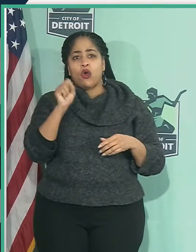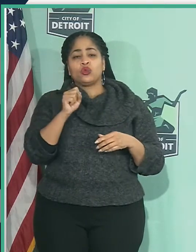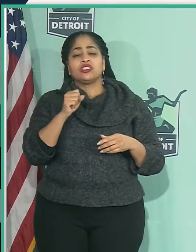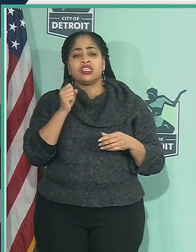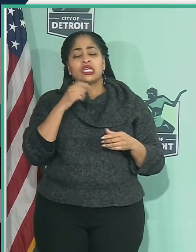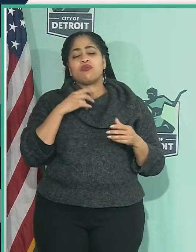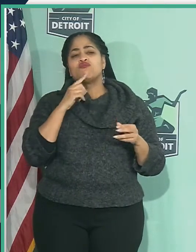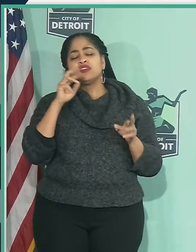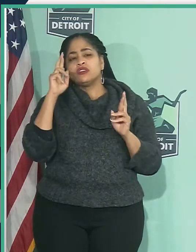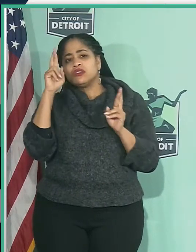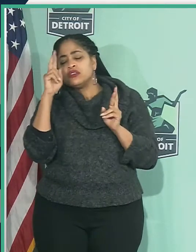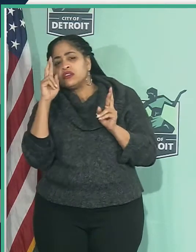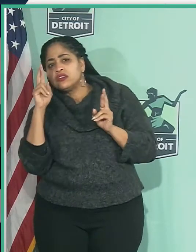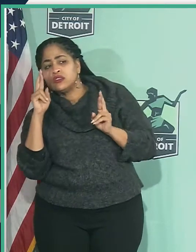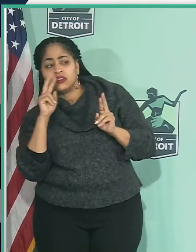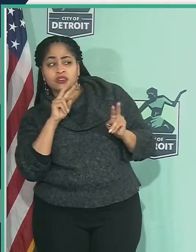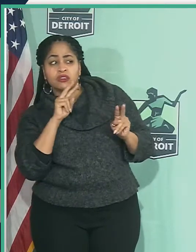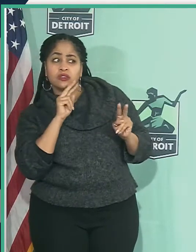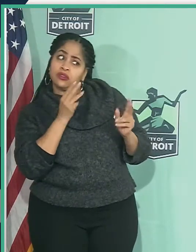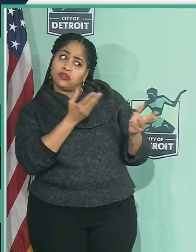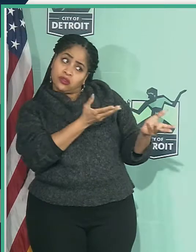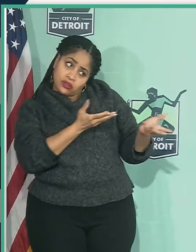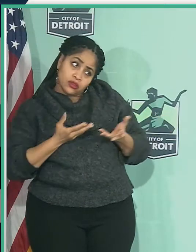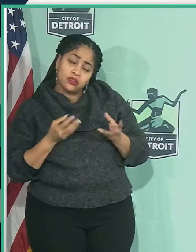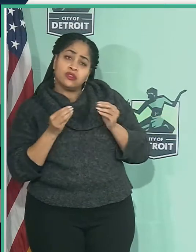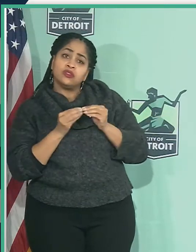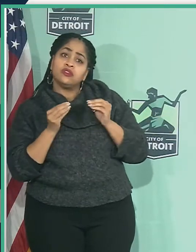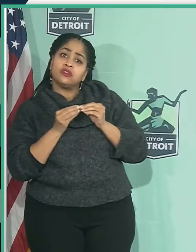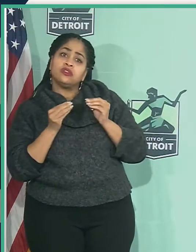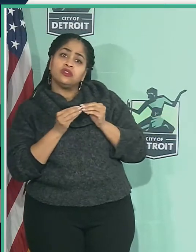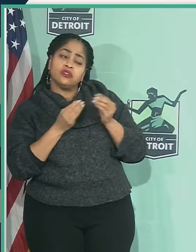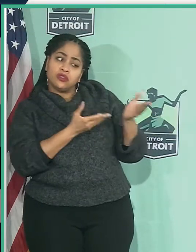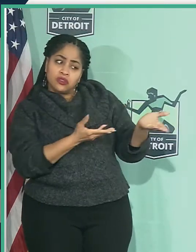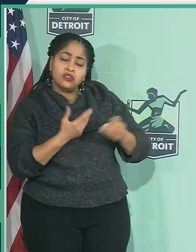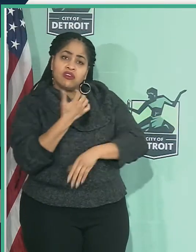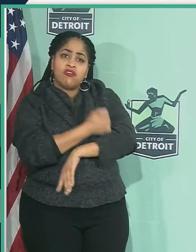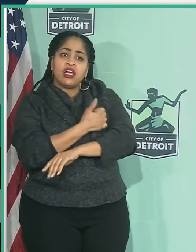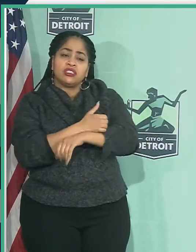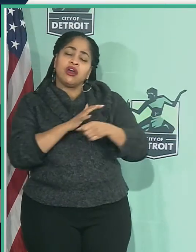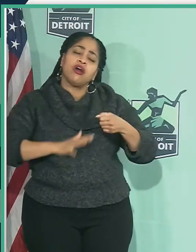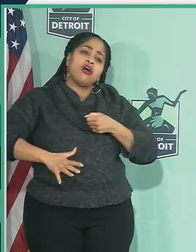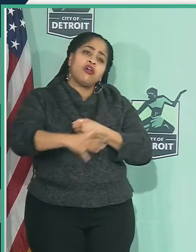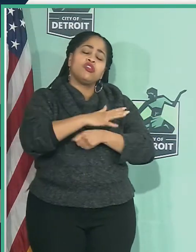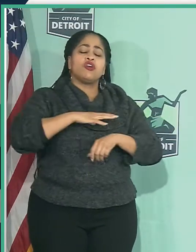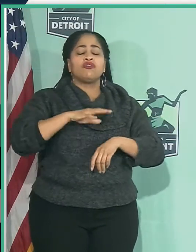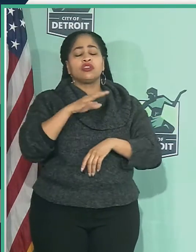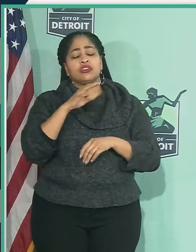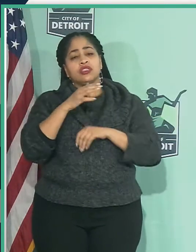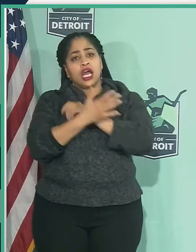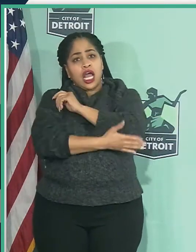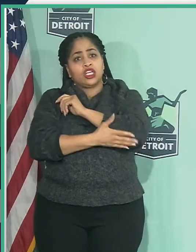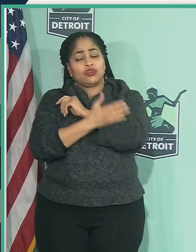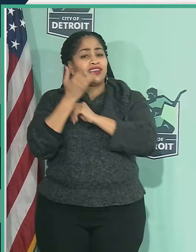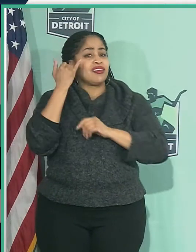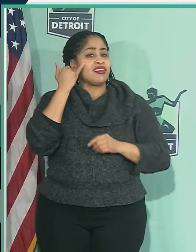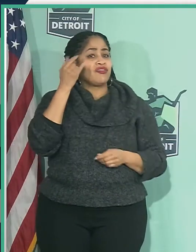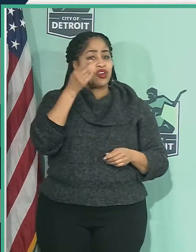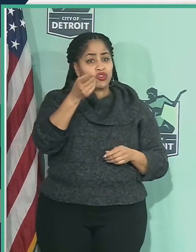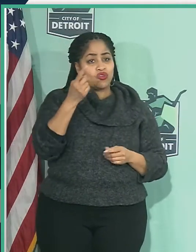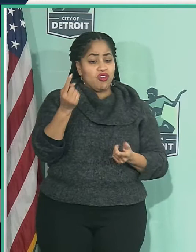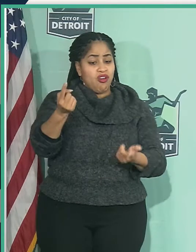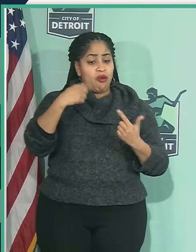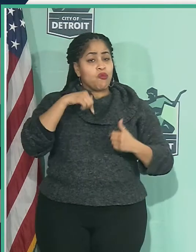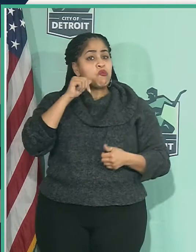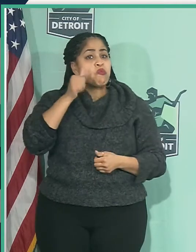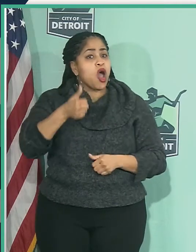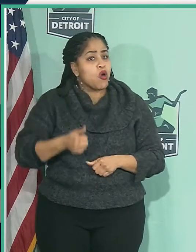the vaccine supply will ease up across the country. If you are coming